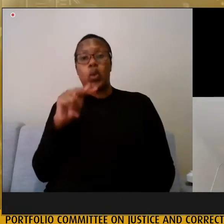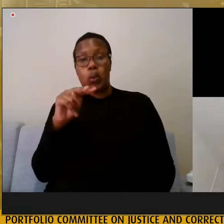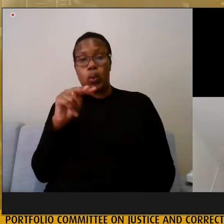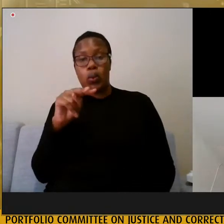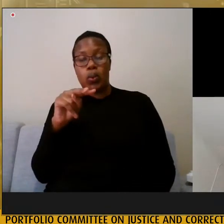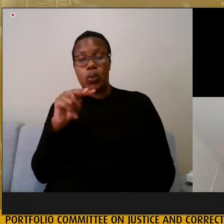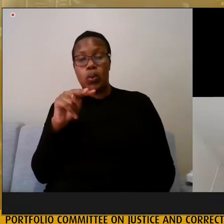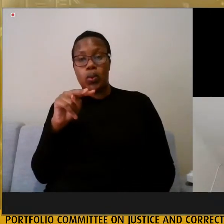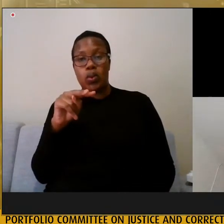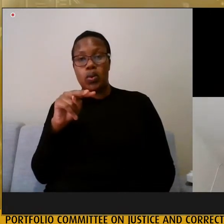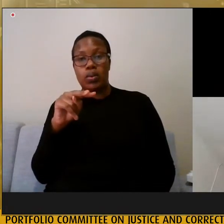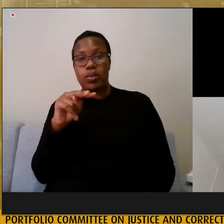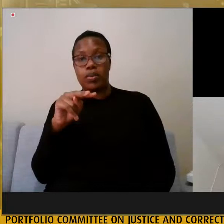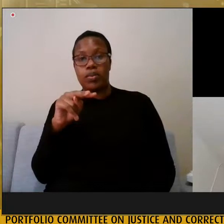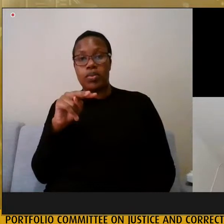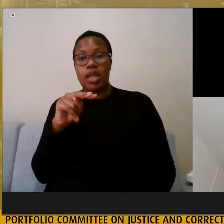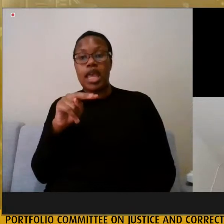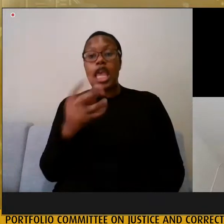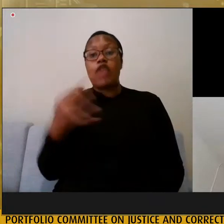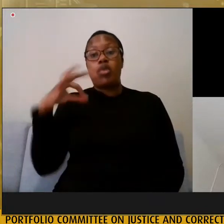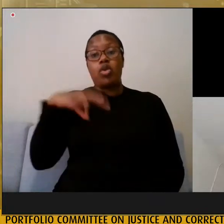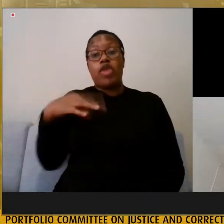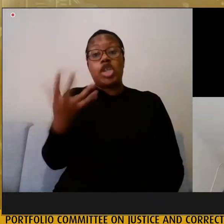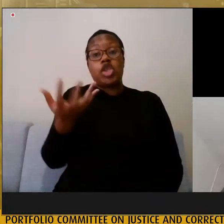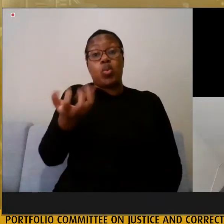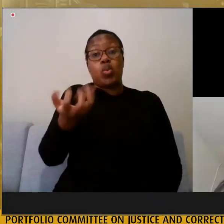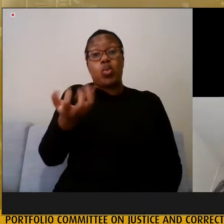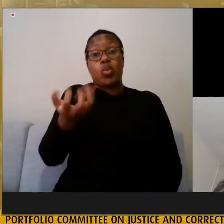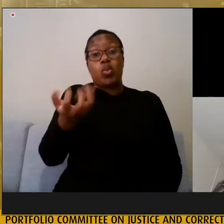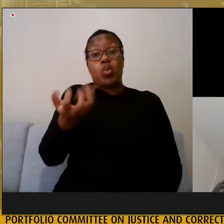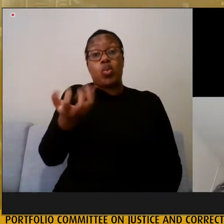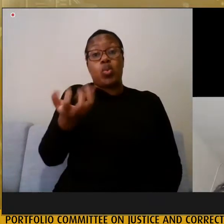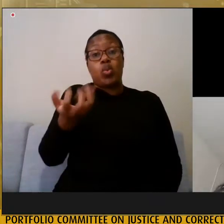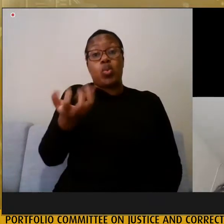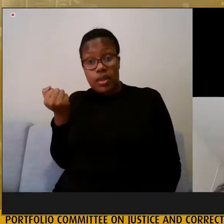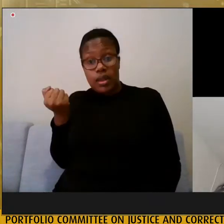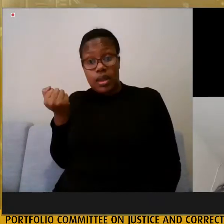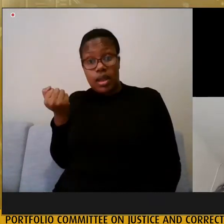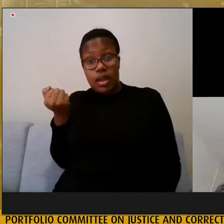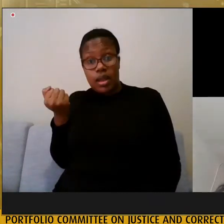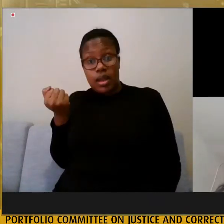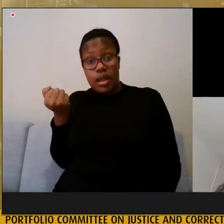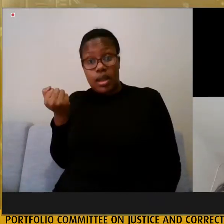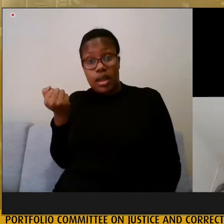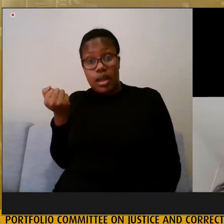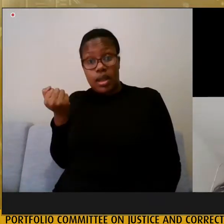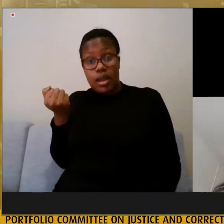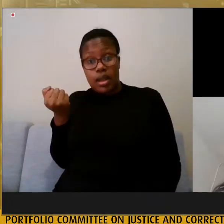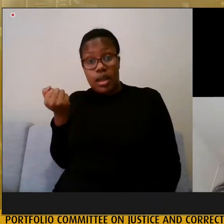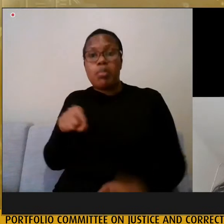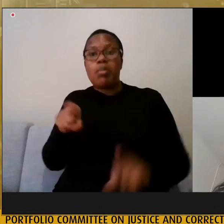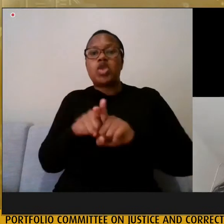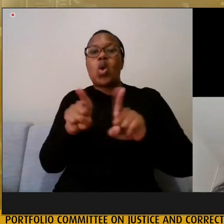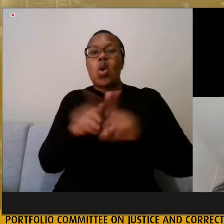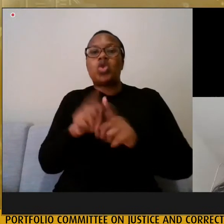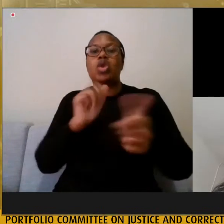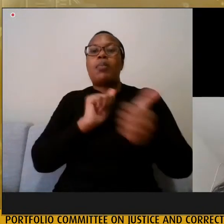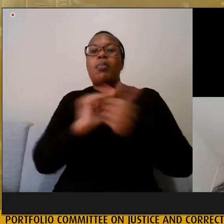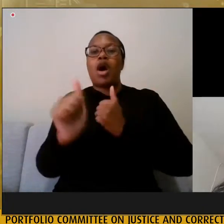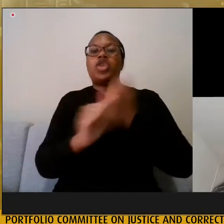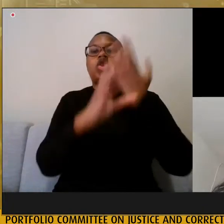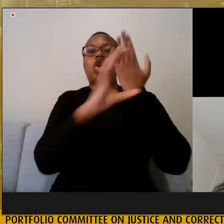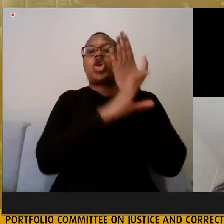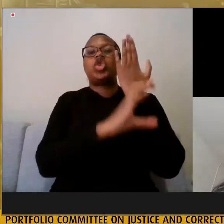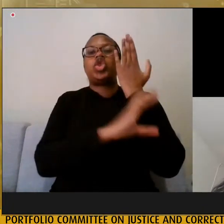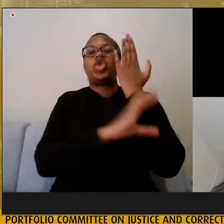you withhold remuneration, it must also pass constitutional muster. And it's